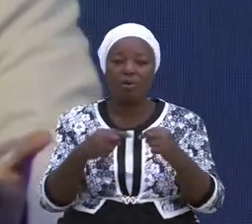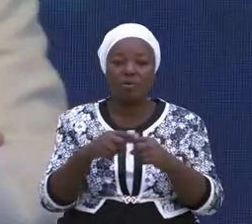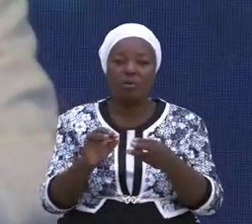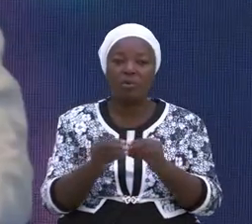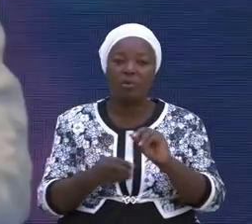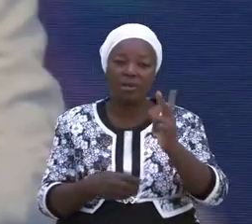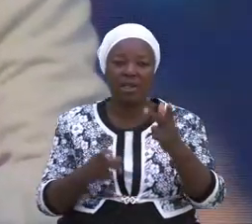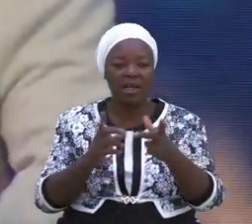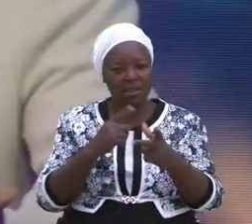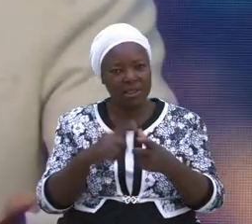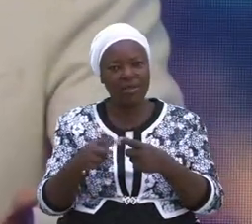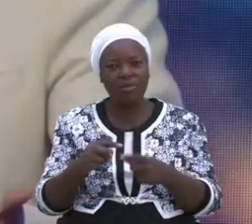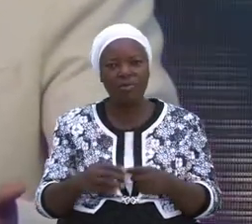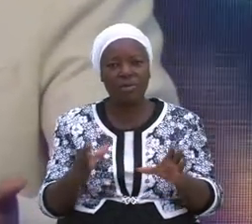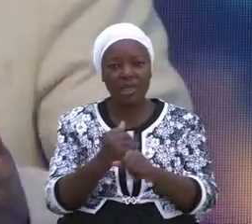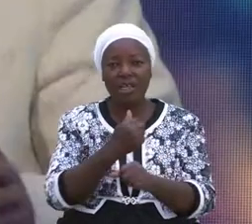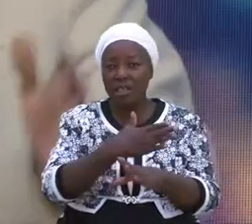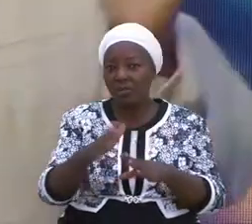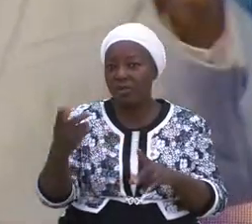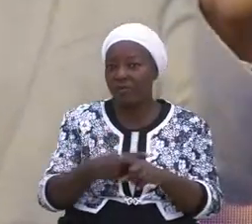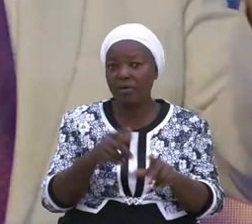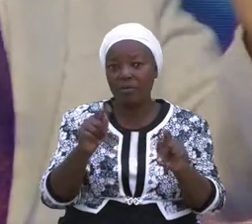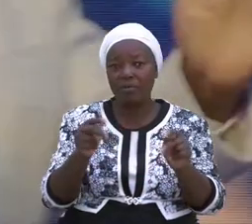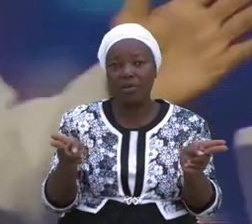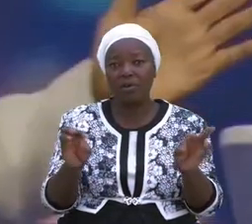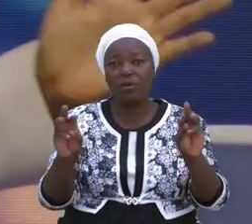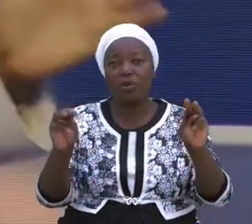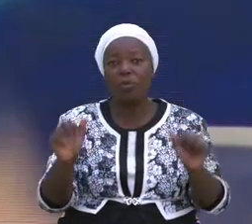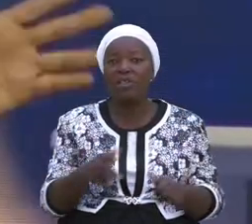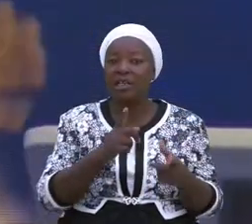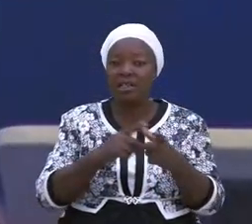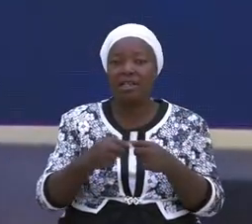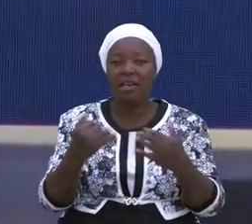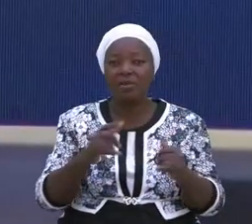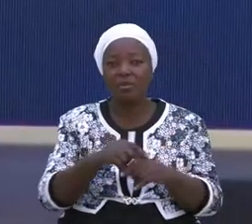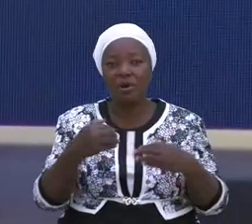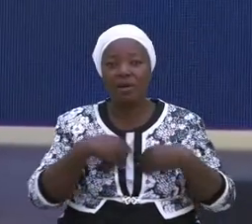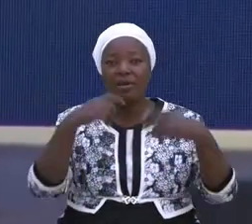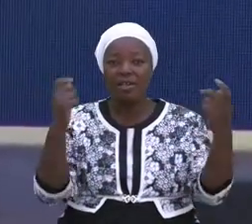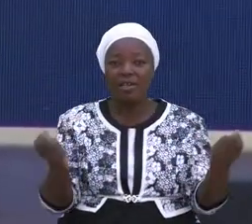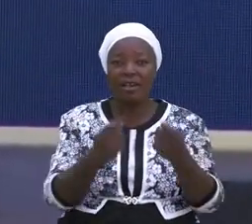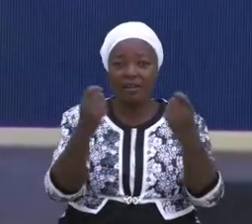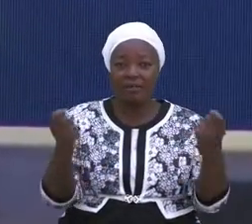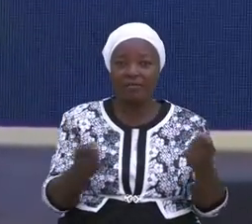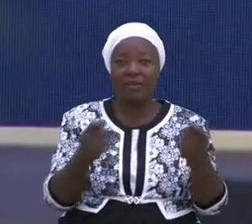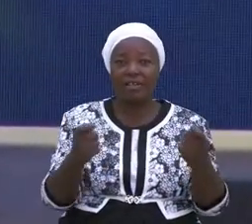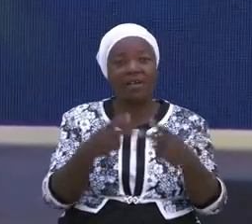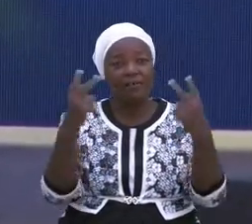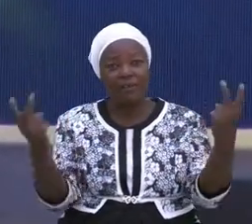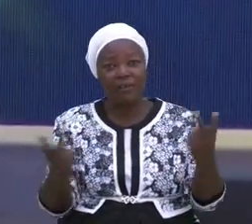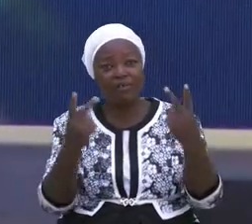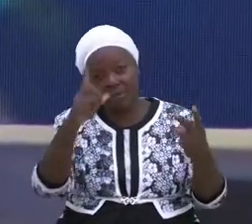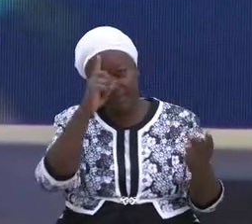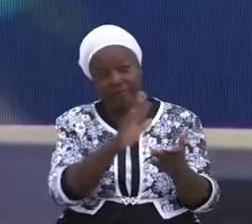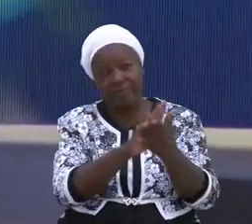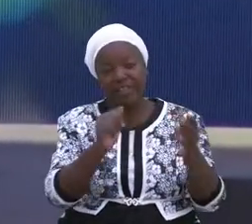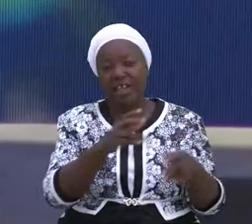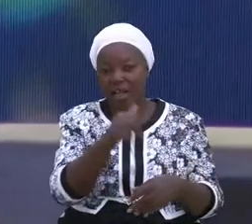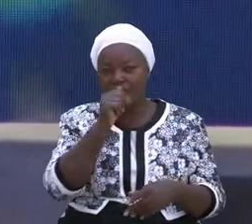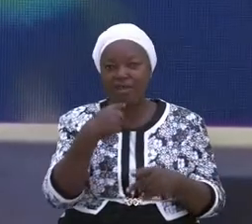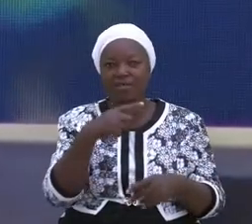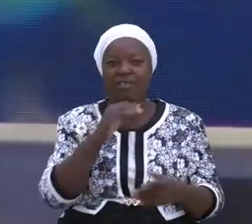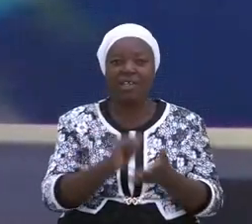you get away from Thomas, and now you have triumphant faith. I'm telling you, tonight in your life,